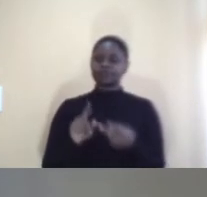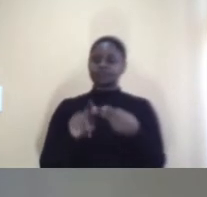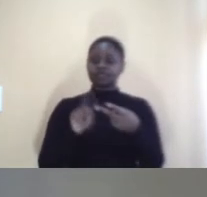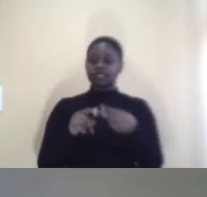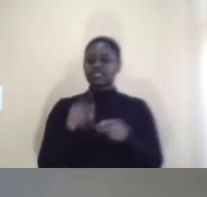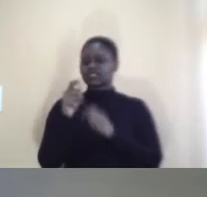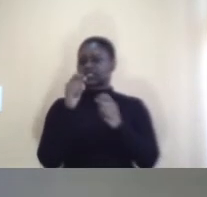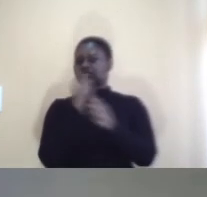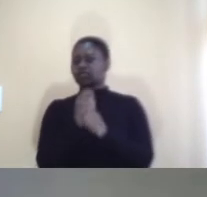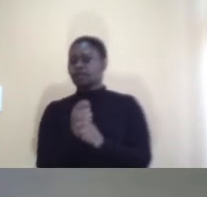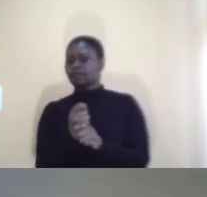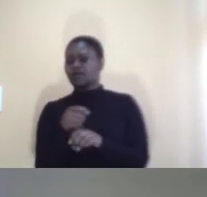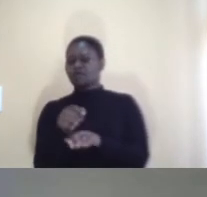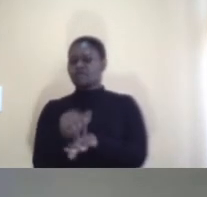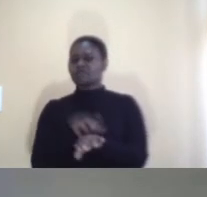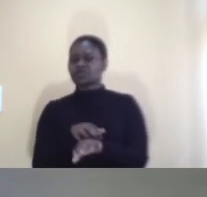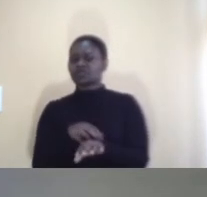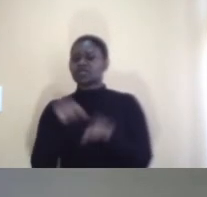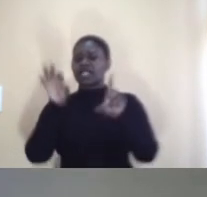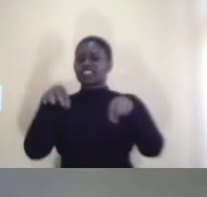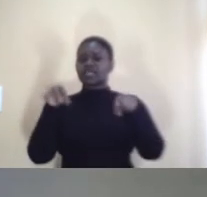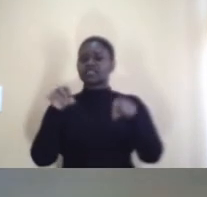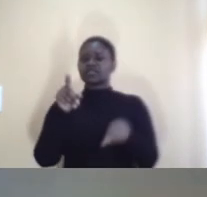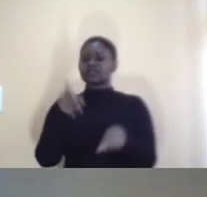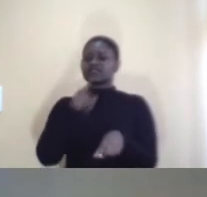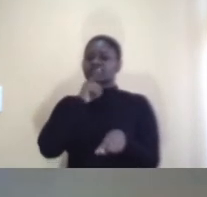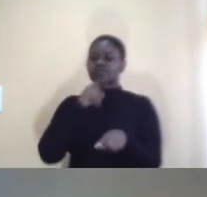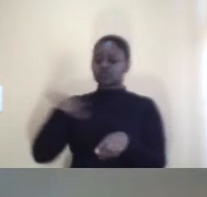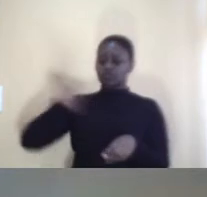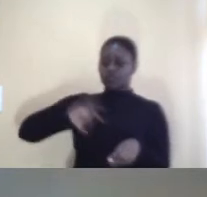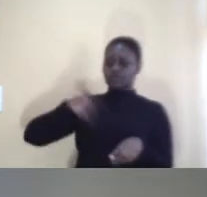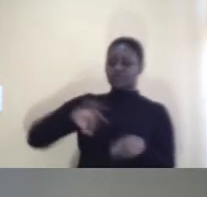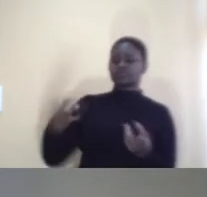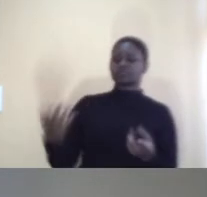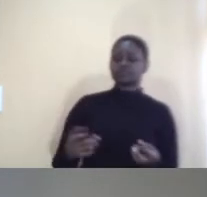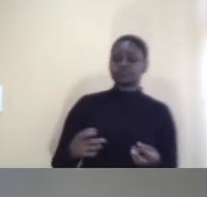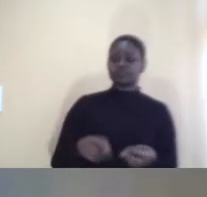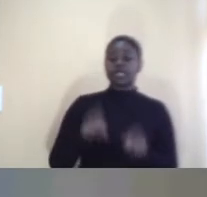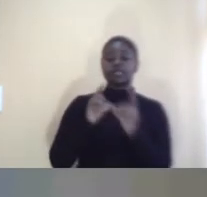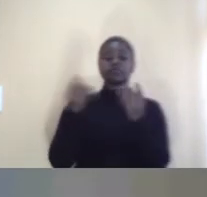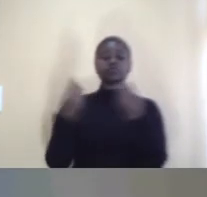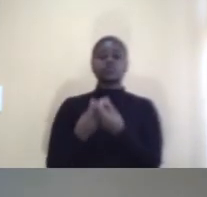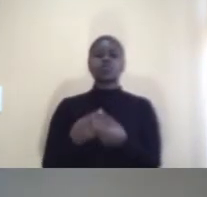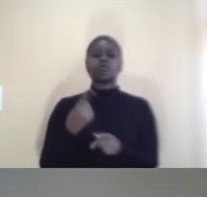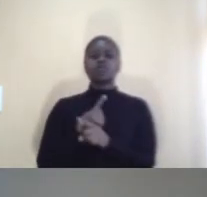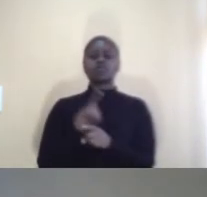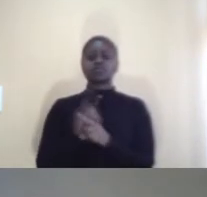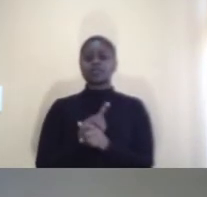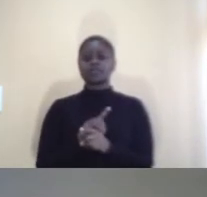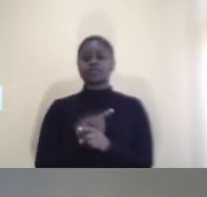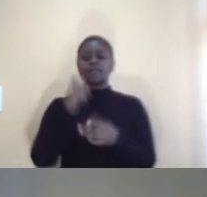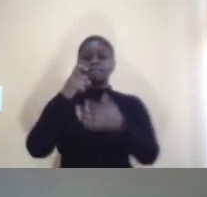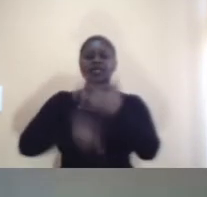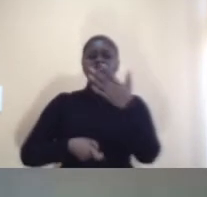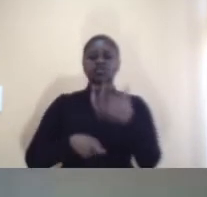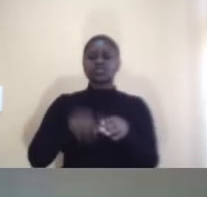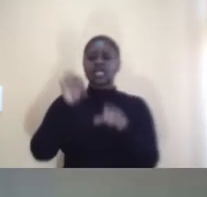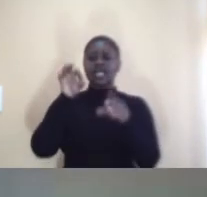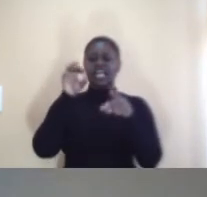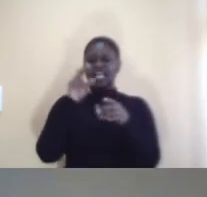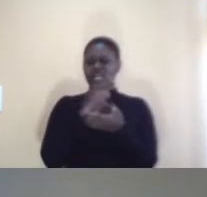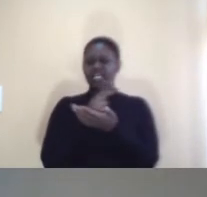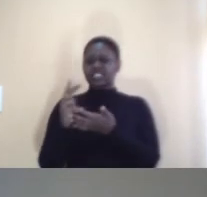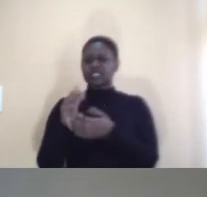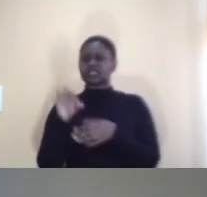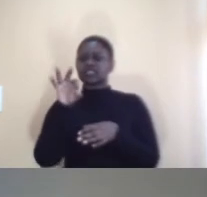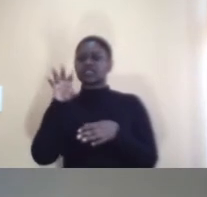total of 544 farms or 13,500 beneficiaries. The department has also purchased 834 farms for